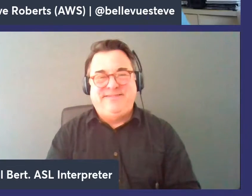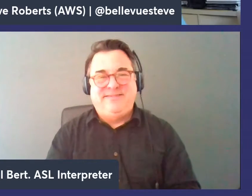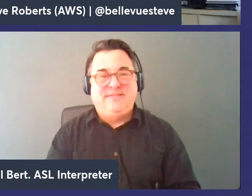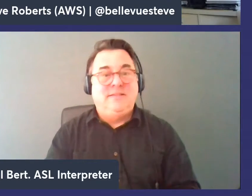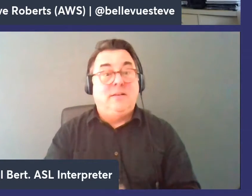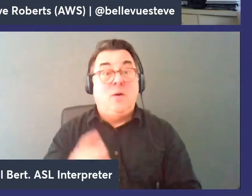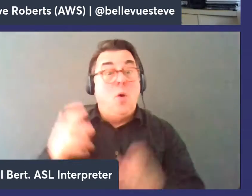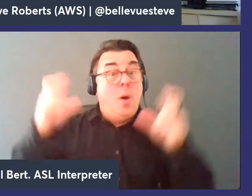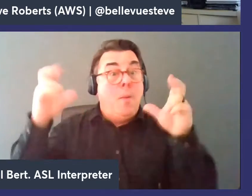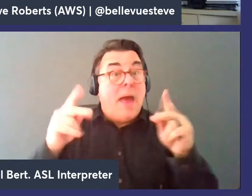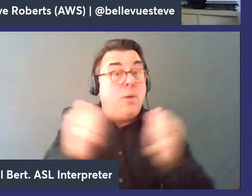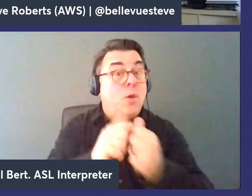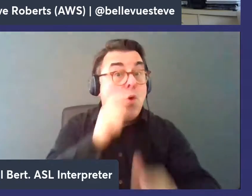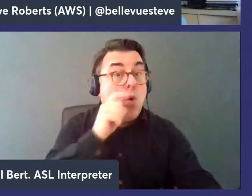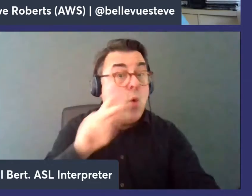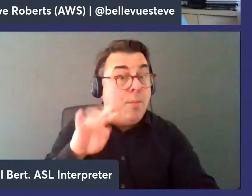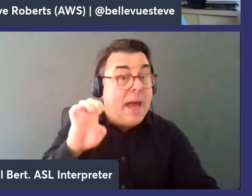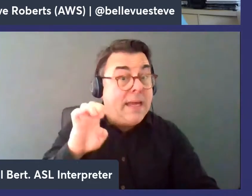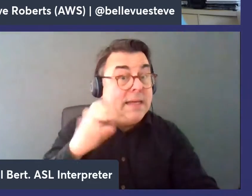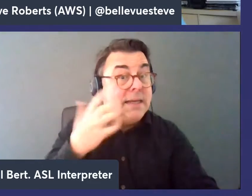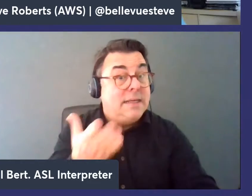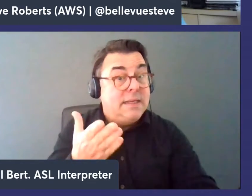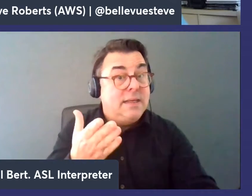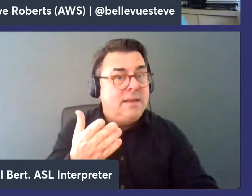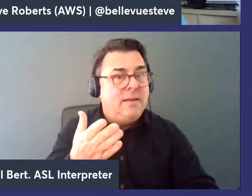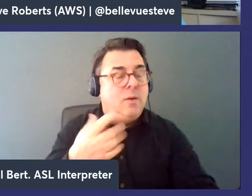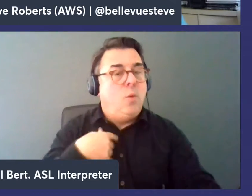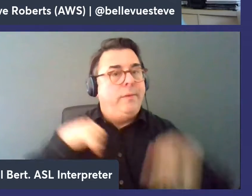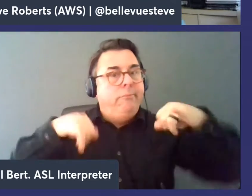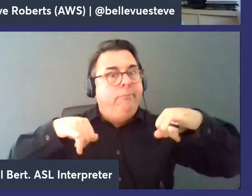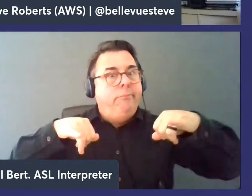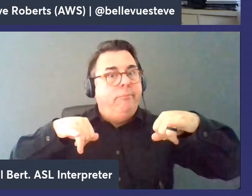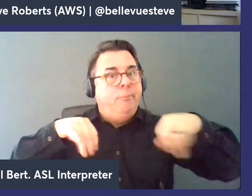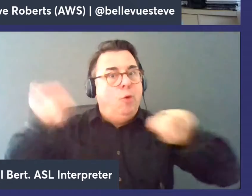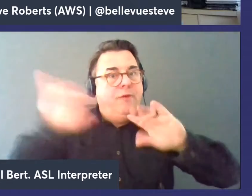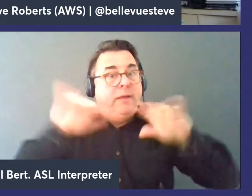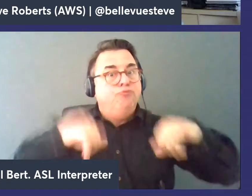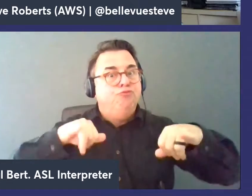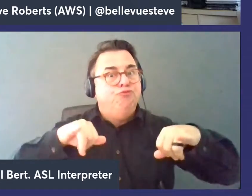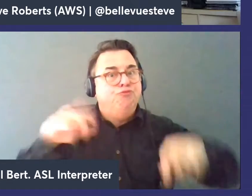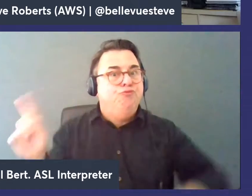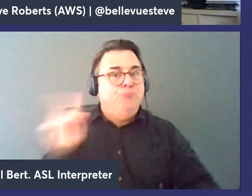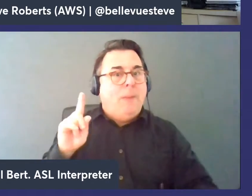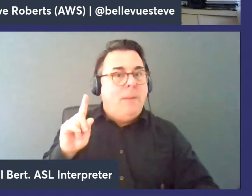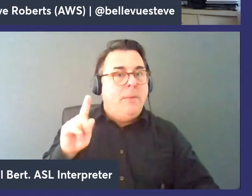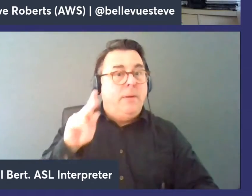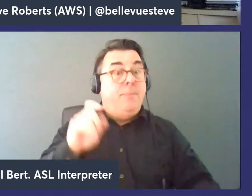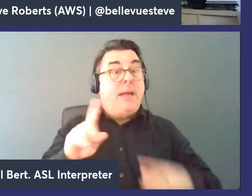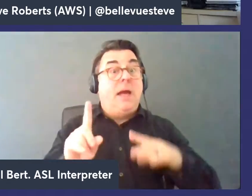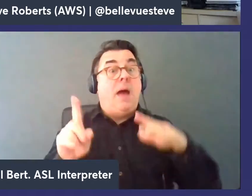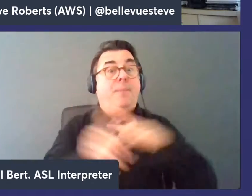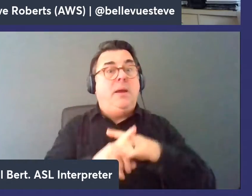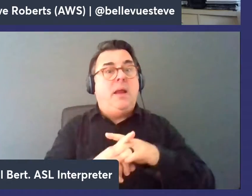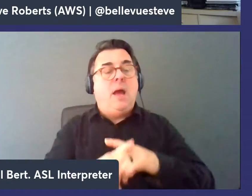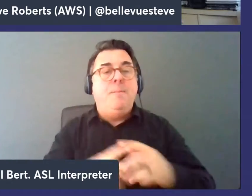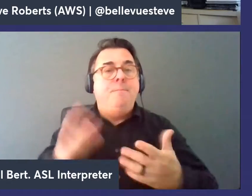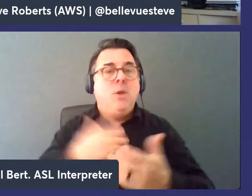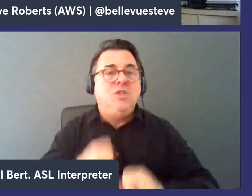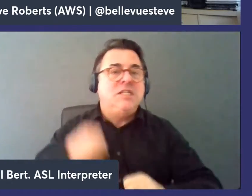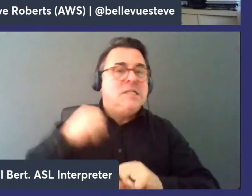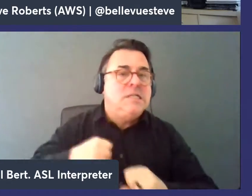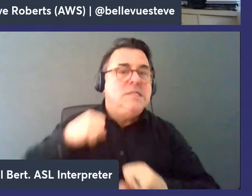because we're right back with Mike. There you Right go. back. We haven't even moved. No. I But was Mike just dancing appeared. to the music.